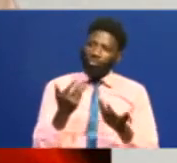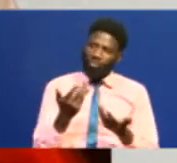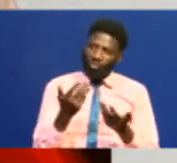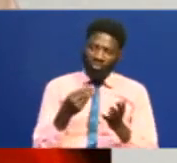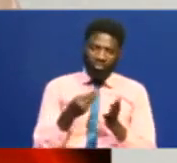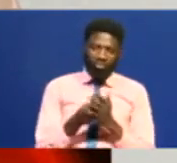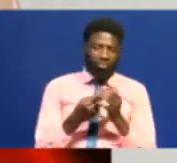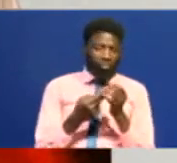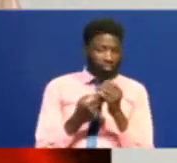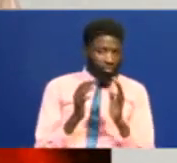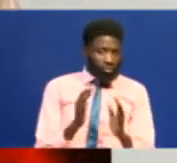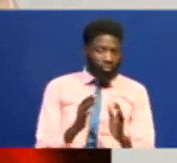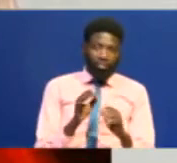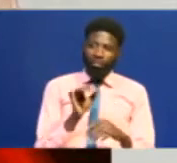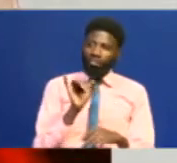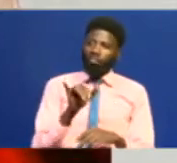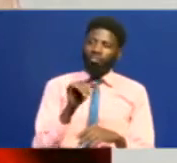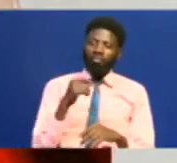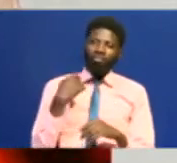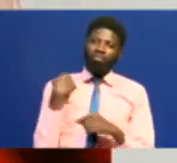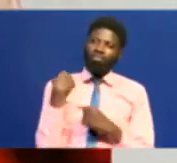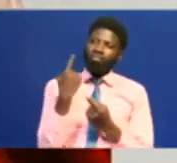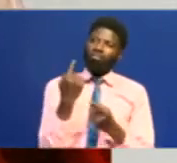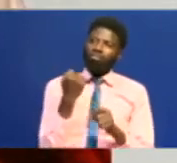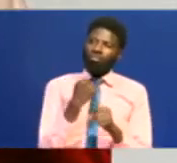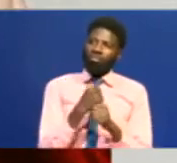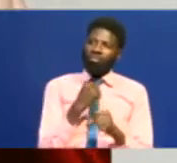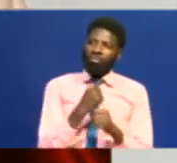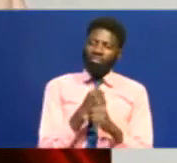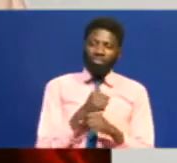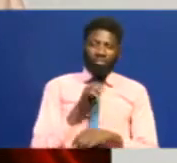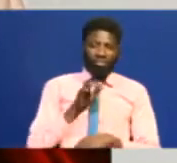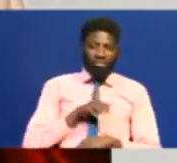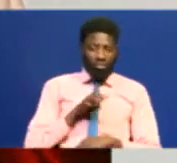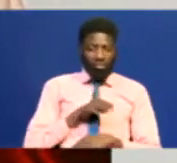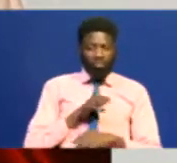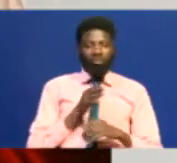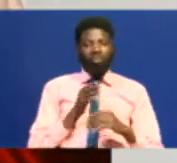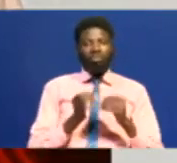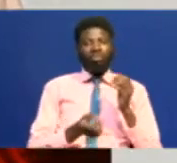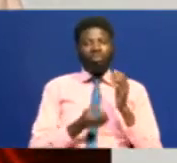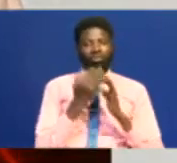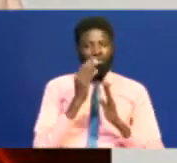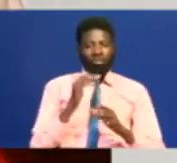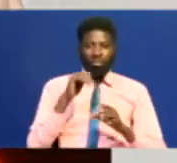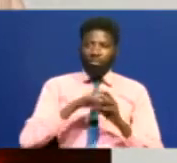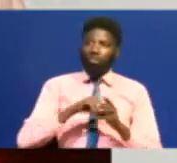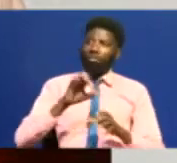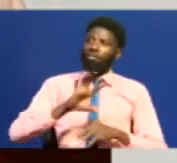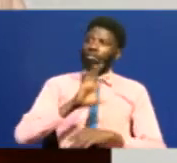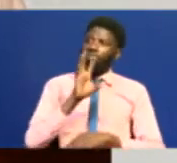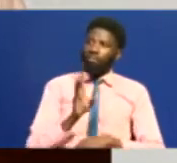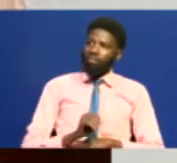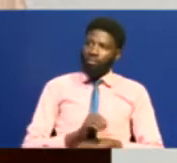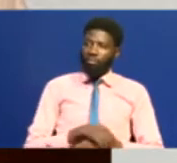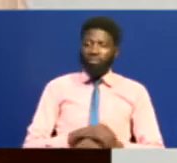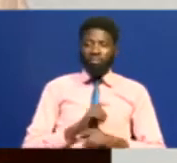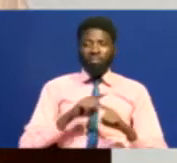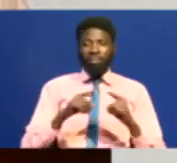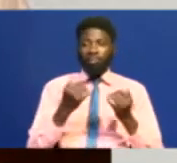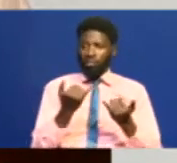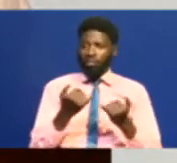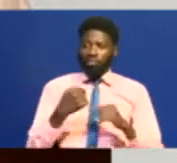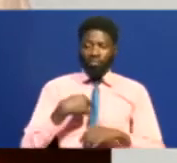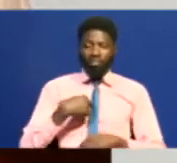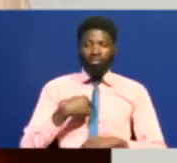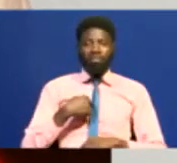financial partners. So this is what I've been doing for female founders on the continent, actually. But currently, I think I would